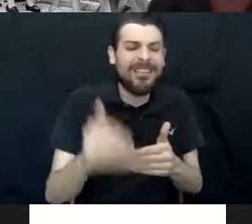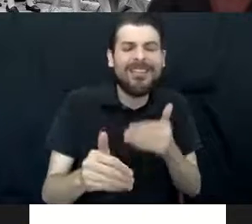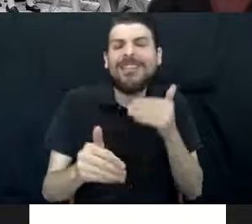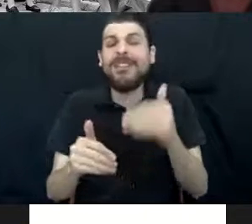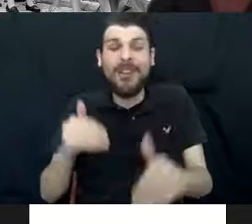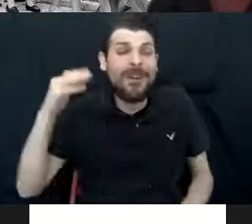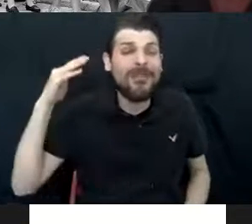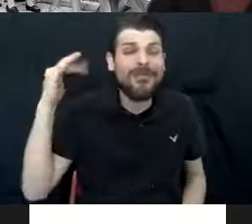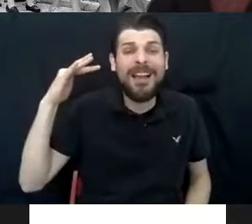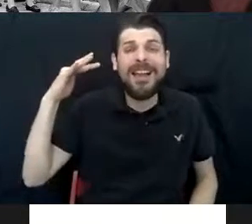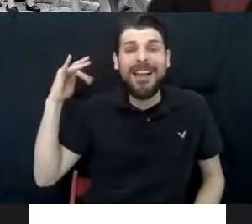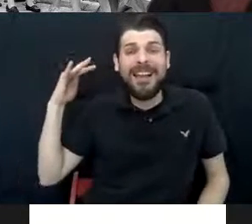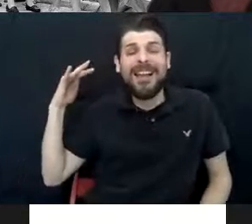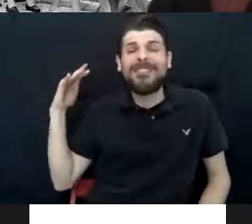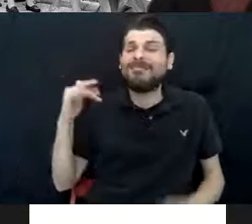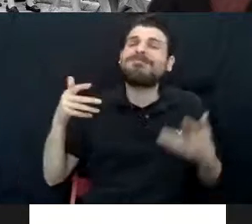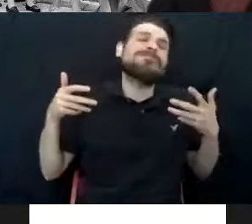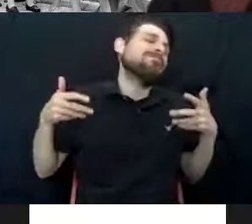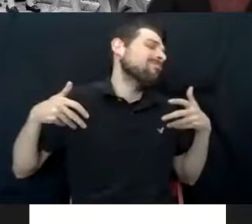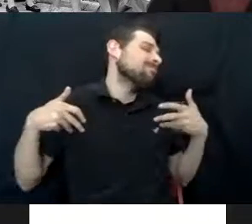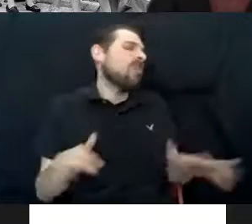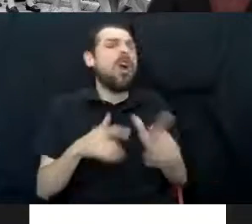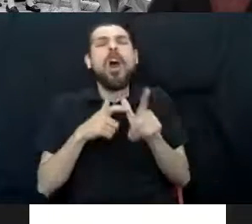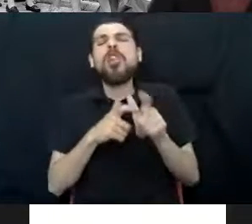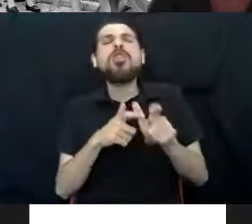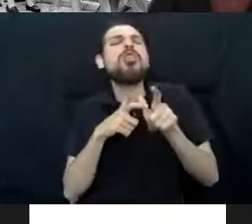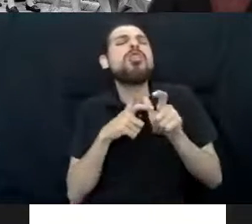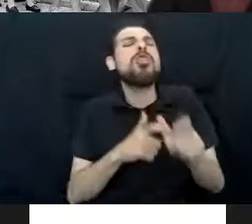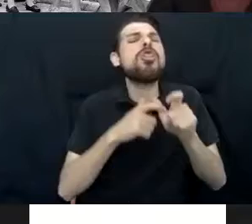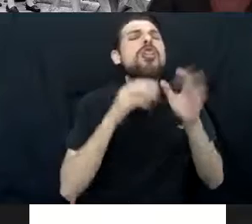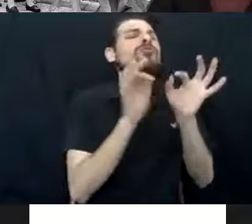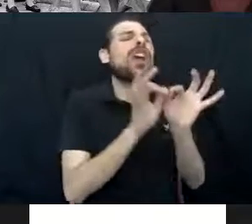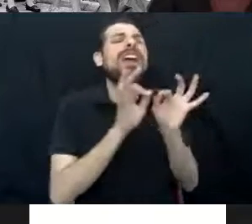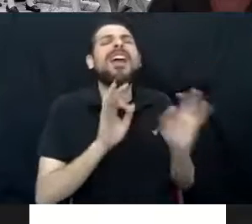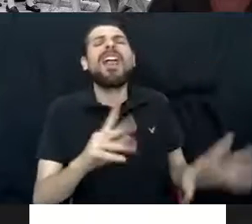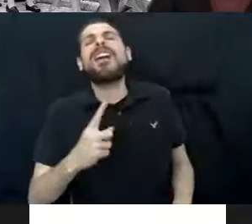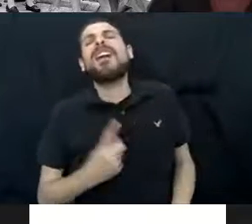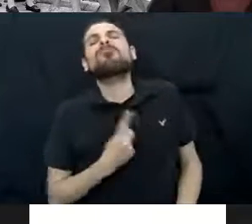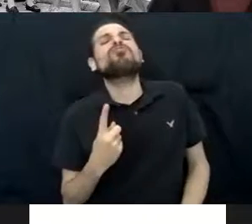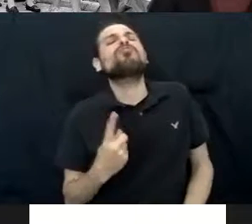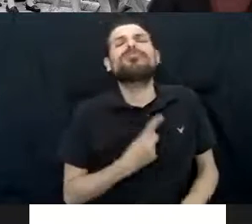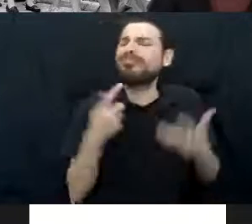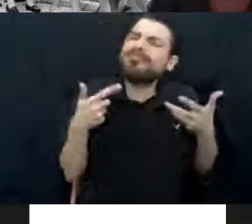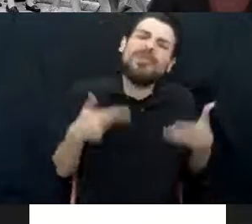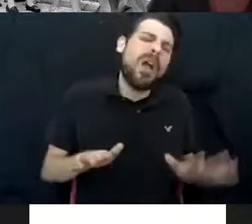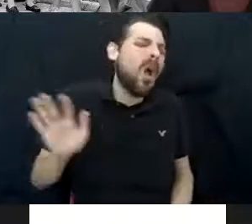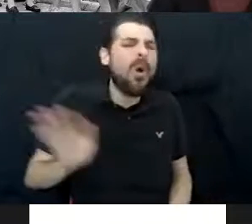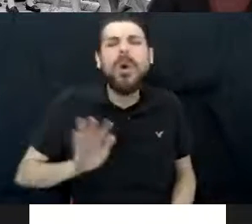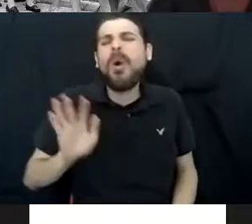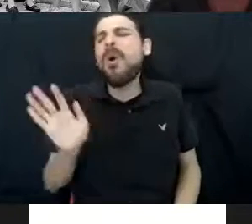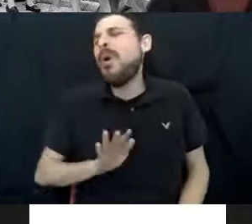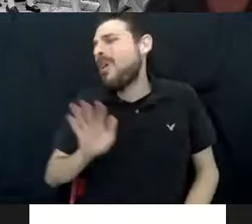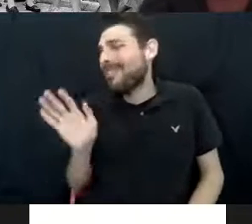don't want to run this race in vain.